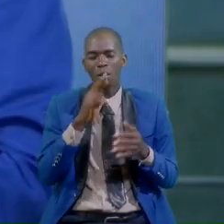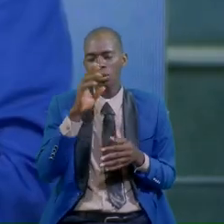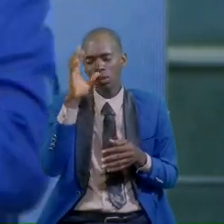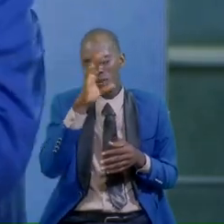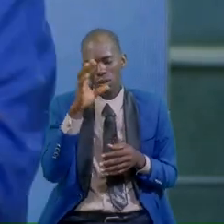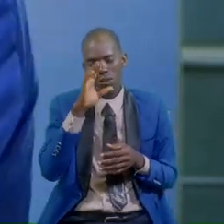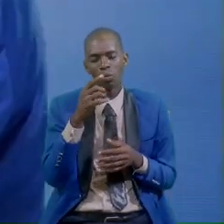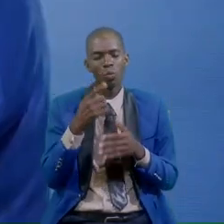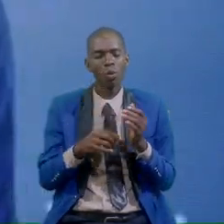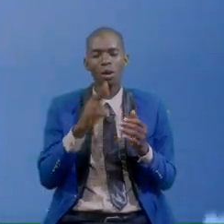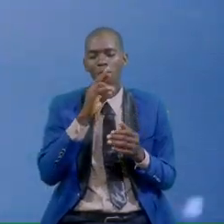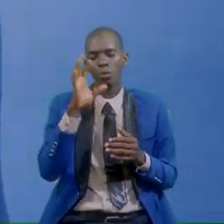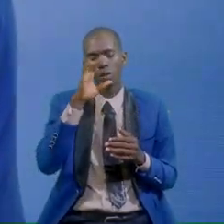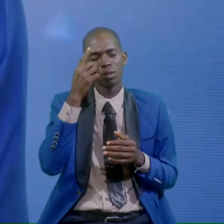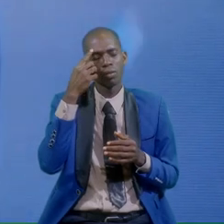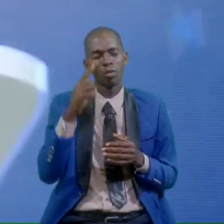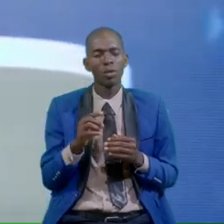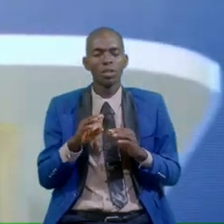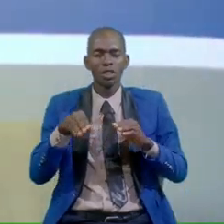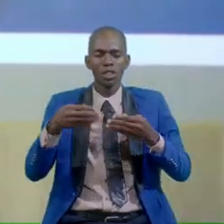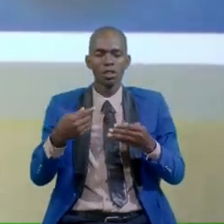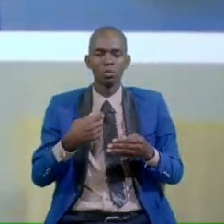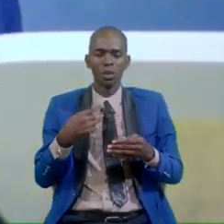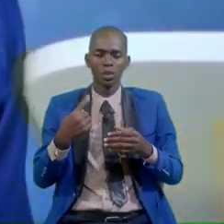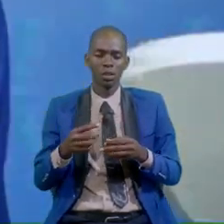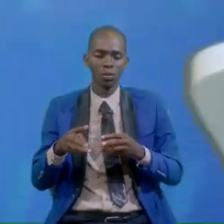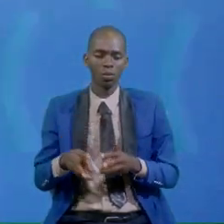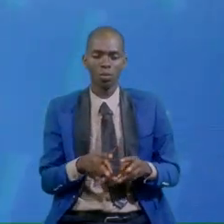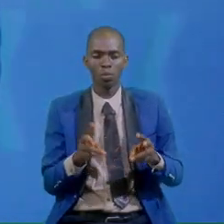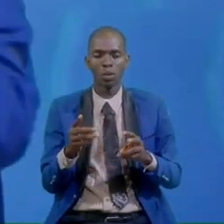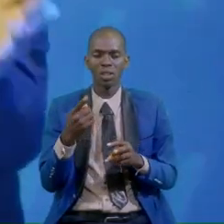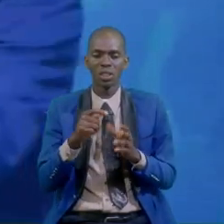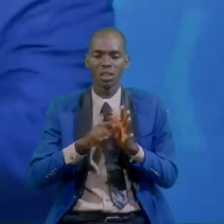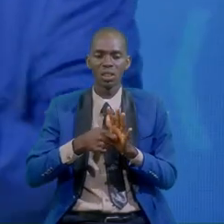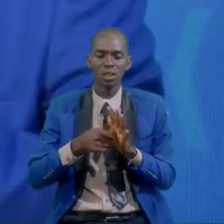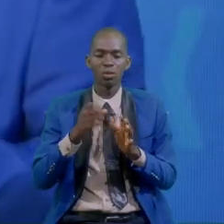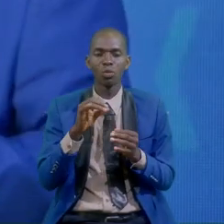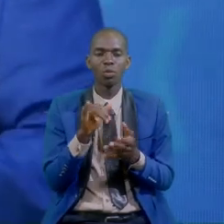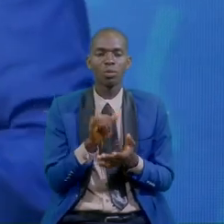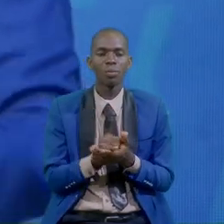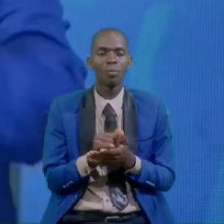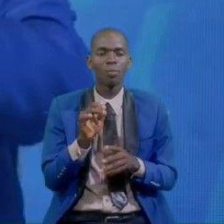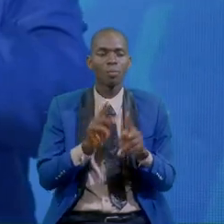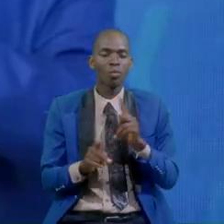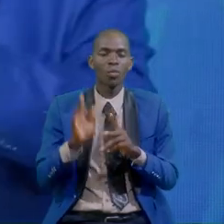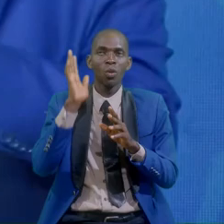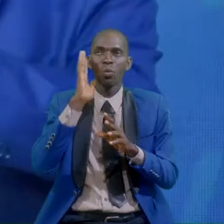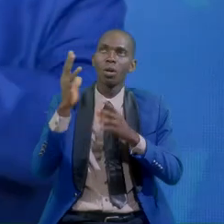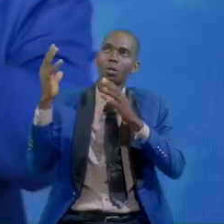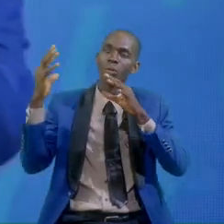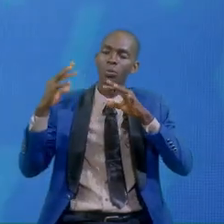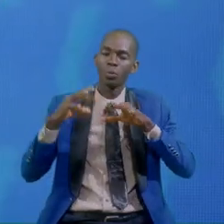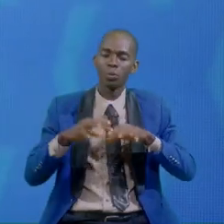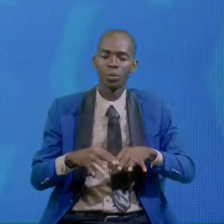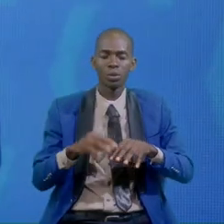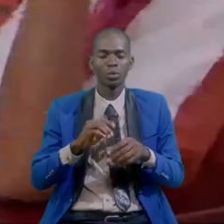you looking for? Give me the method and give me the key so that people will come. People